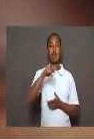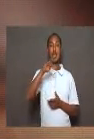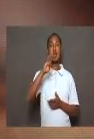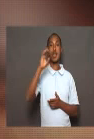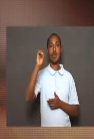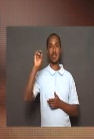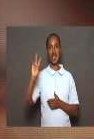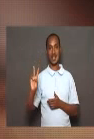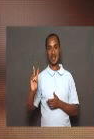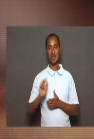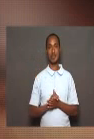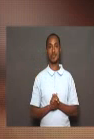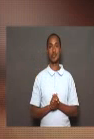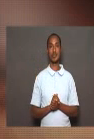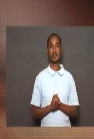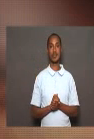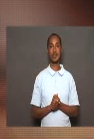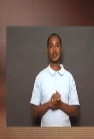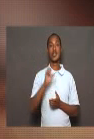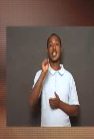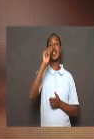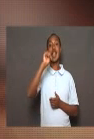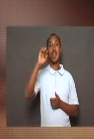oxide, lead-2 oxide,